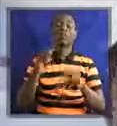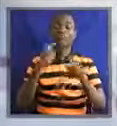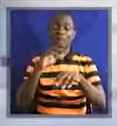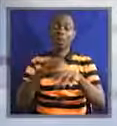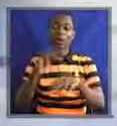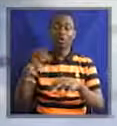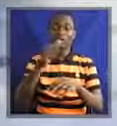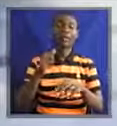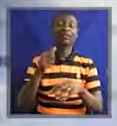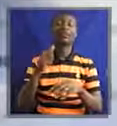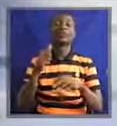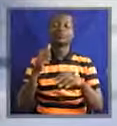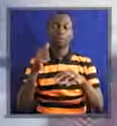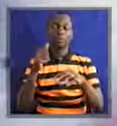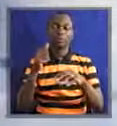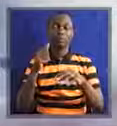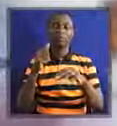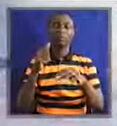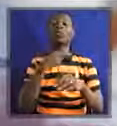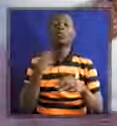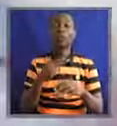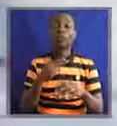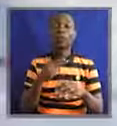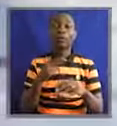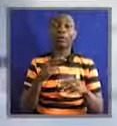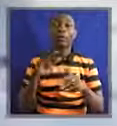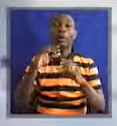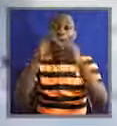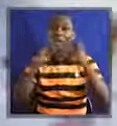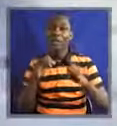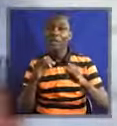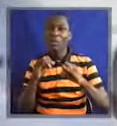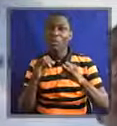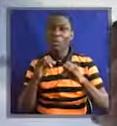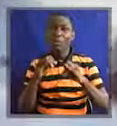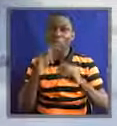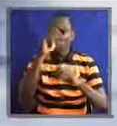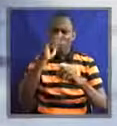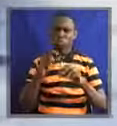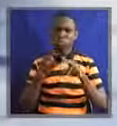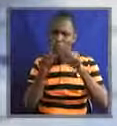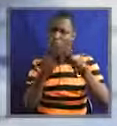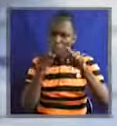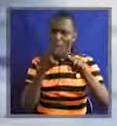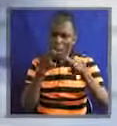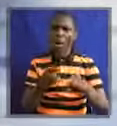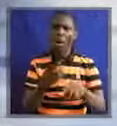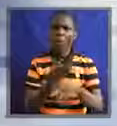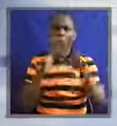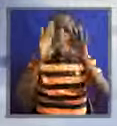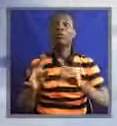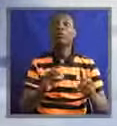nipa enam ani nyankomade ahoro a omo yo ansa na obuso okwa miracles omo ken omo atumi aye bibi